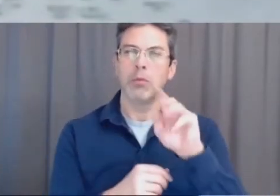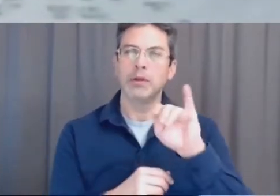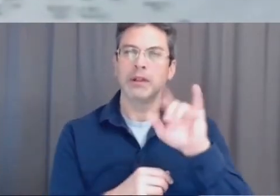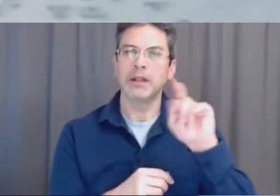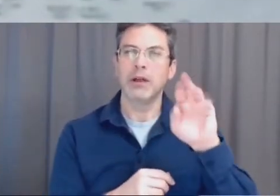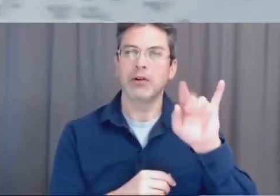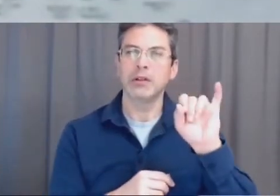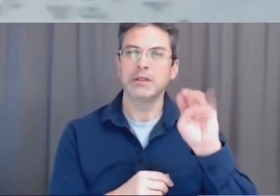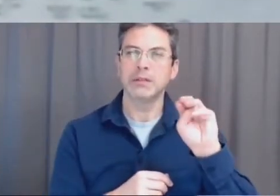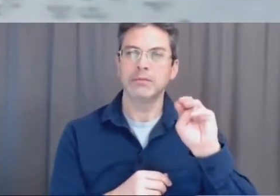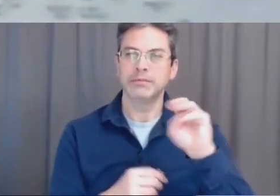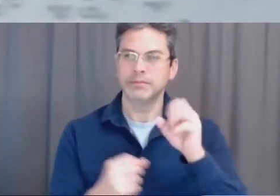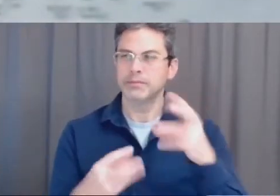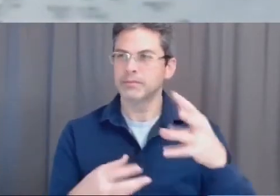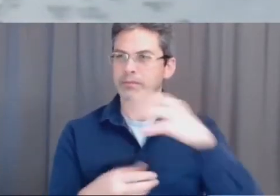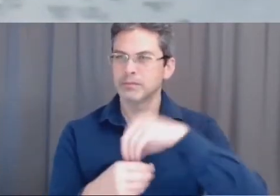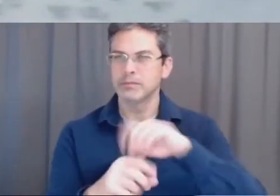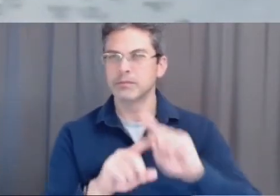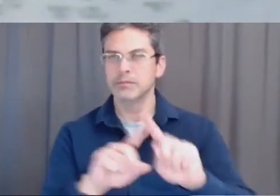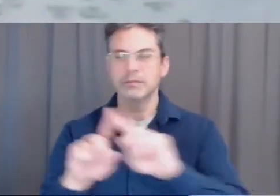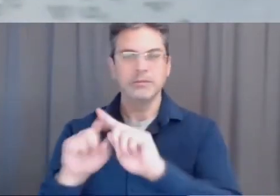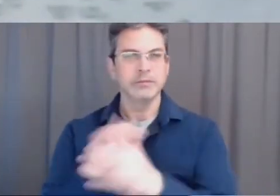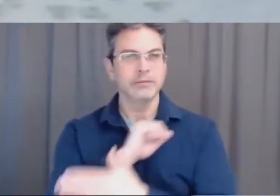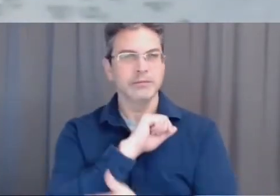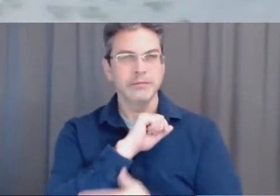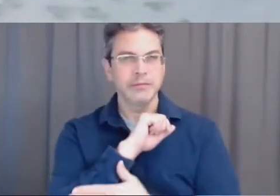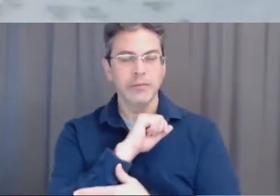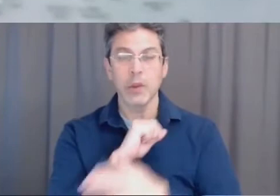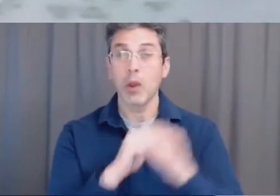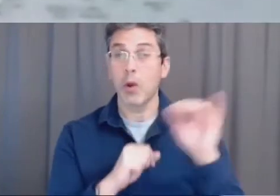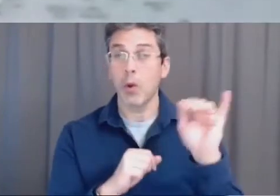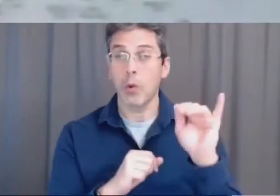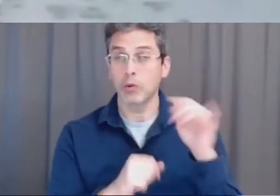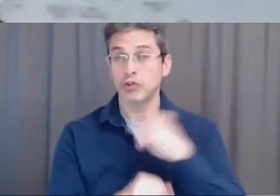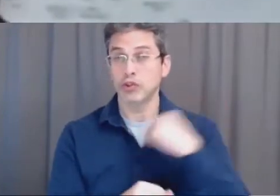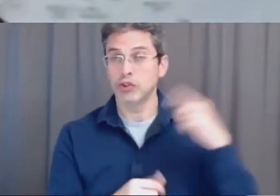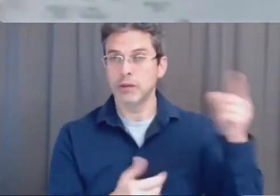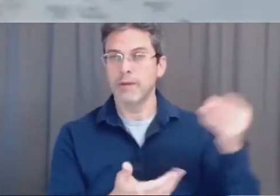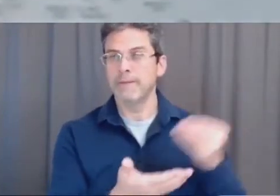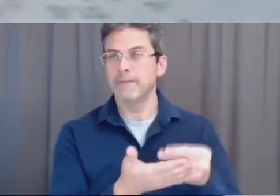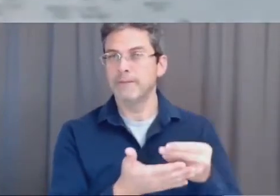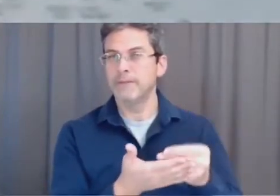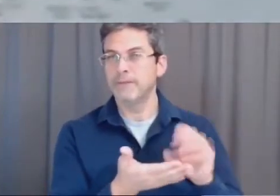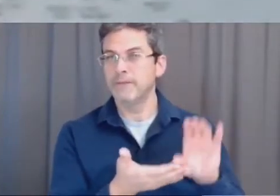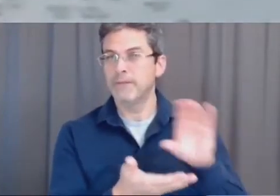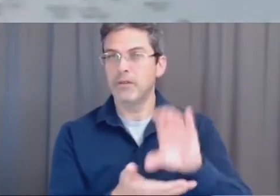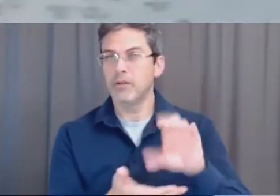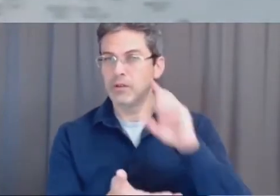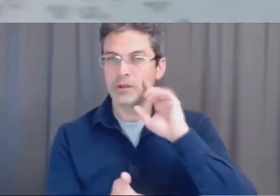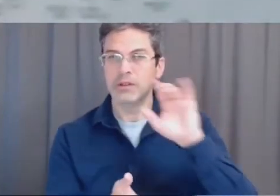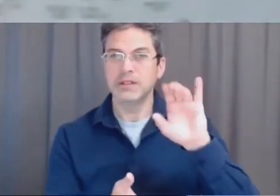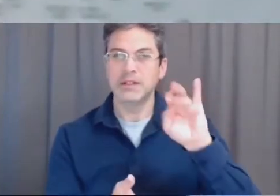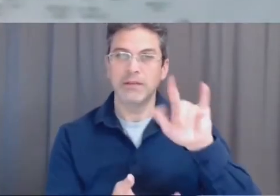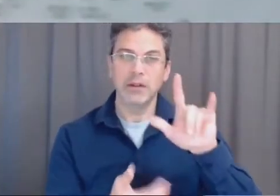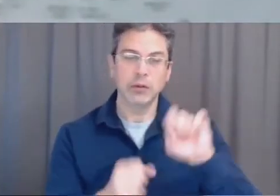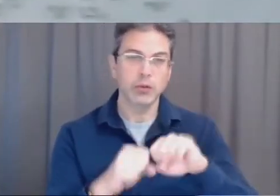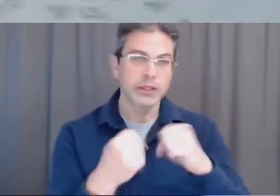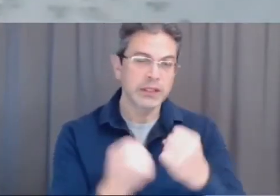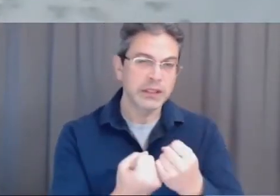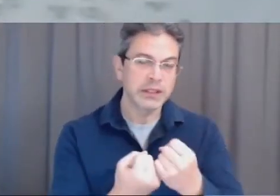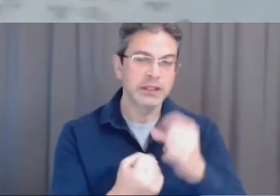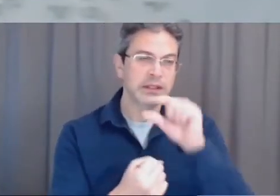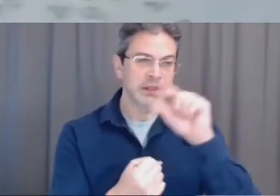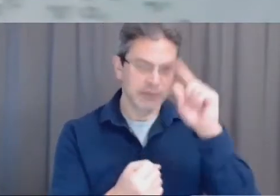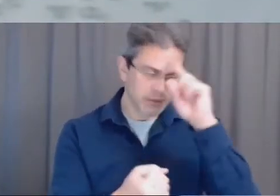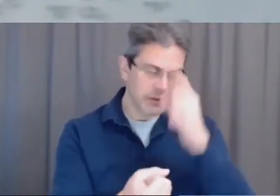going to happen? What about China as a funder, you know, for civil society or for other states, you know, to help implement the Arms Trade Treaty, to